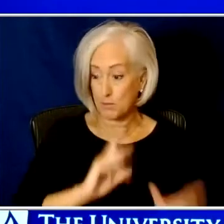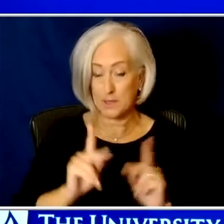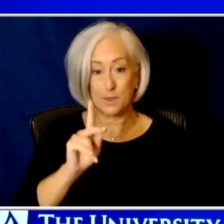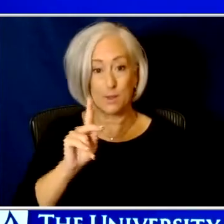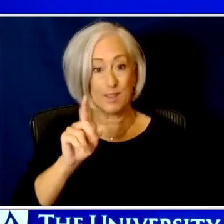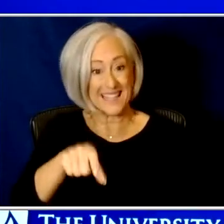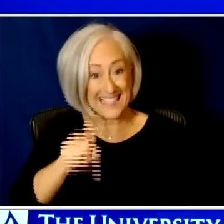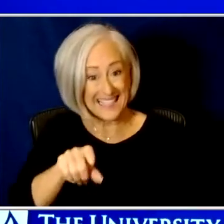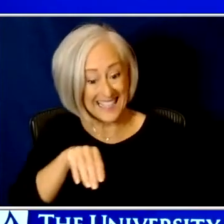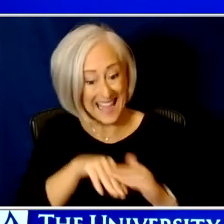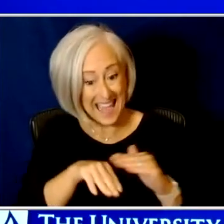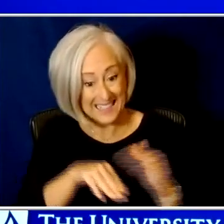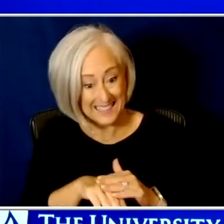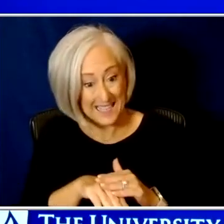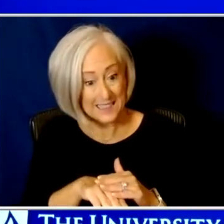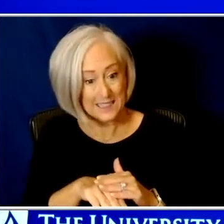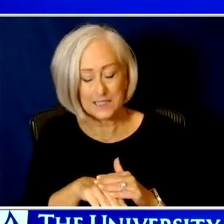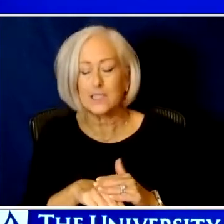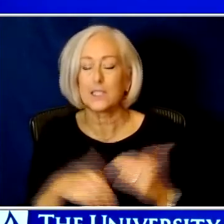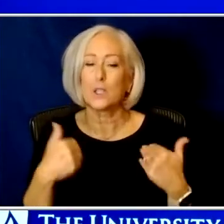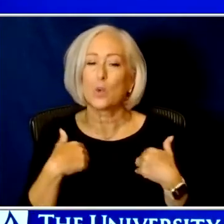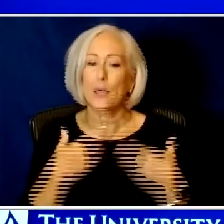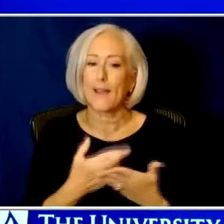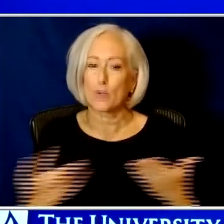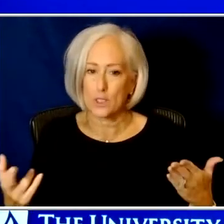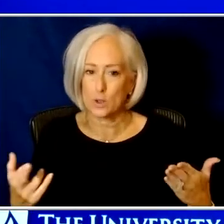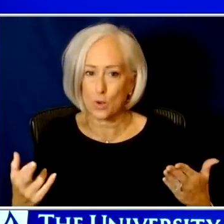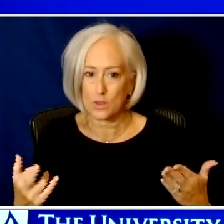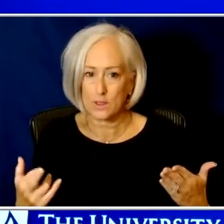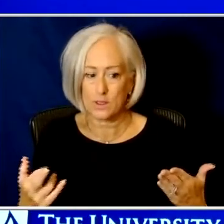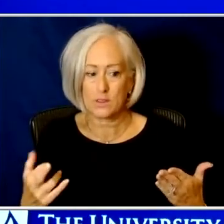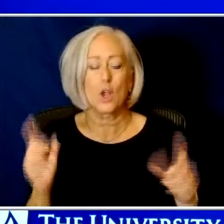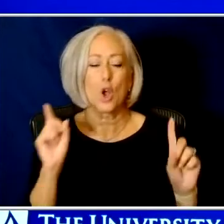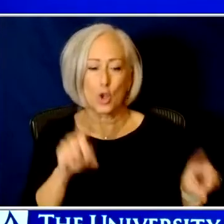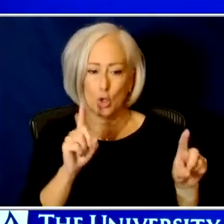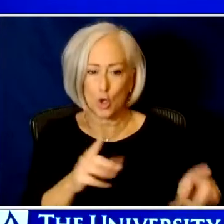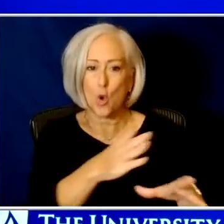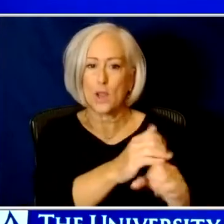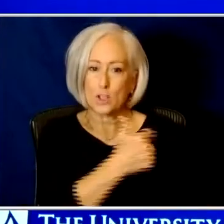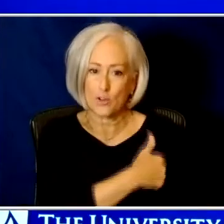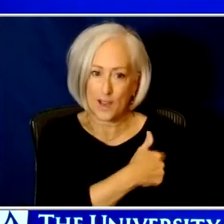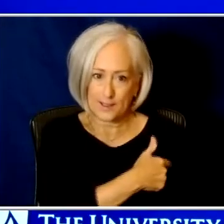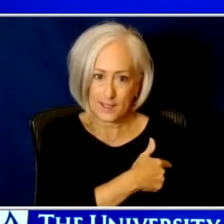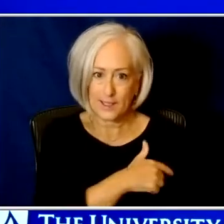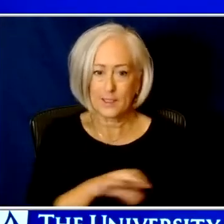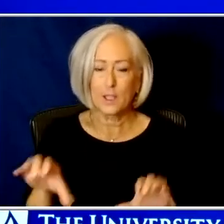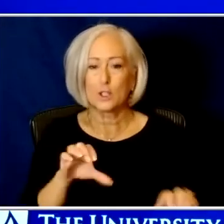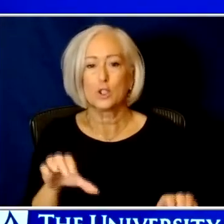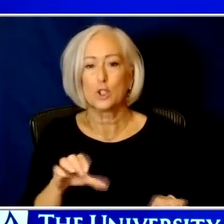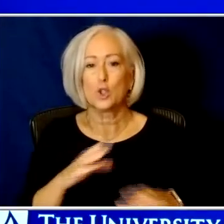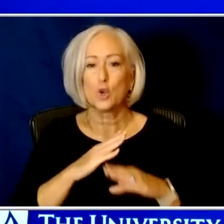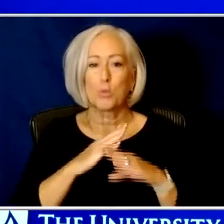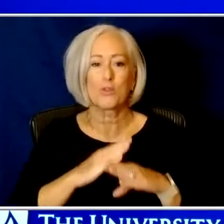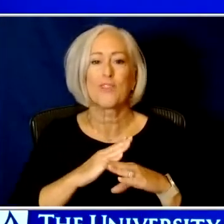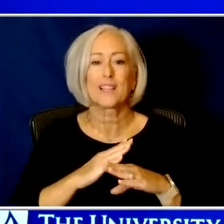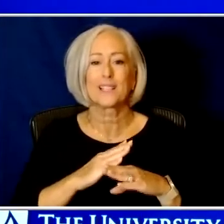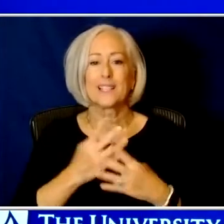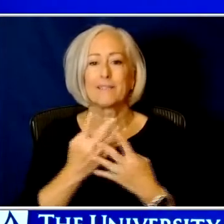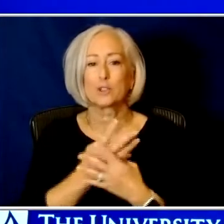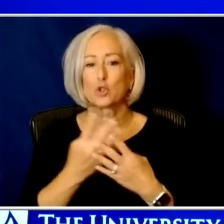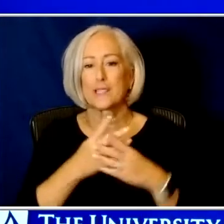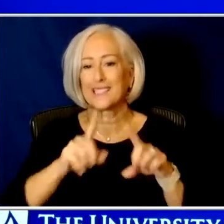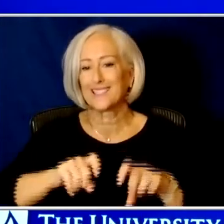proactive and to be on top of your health and not take anything for granted, and keep moving. exercise is good.